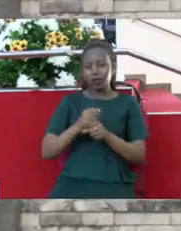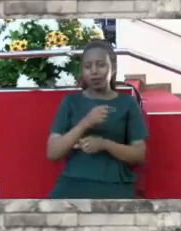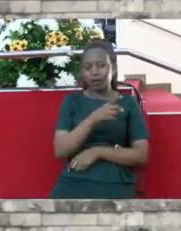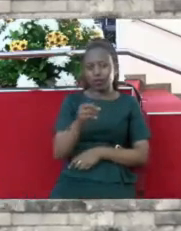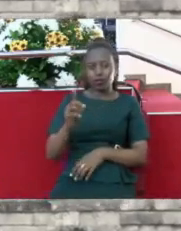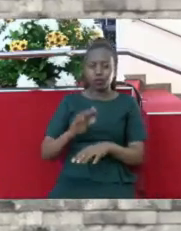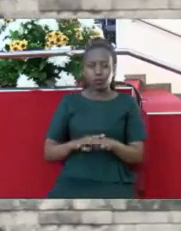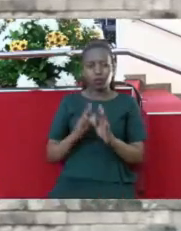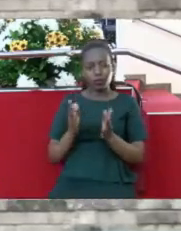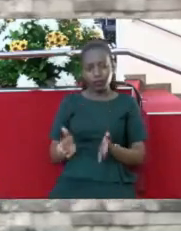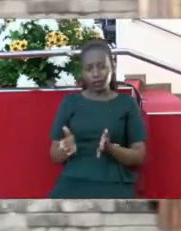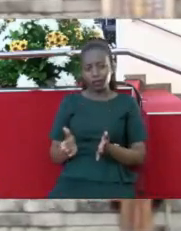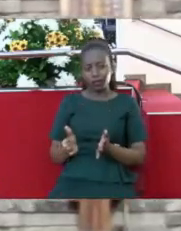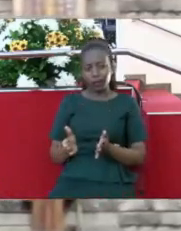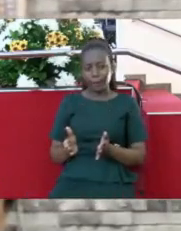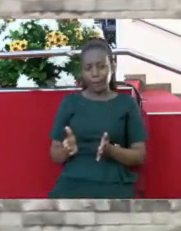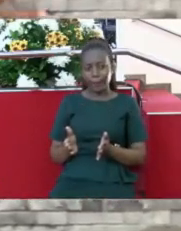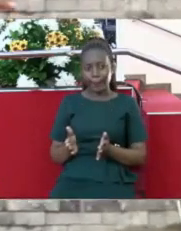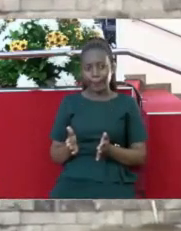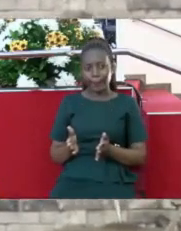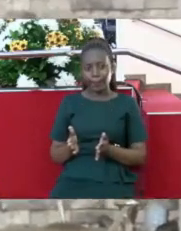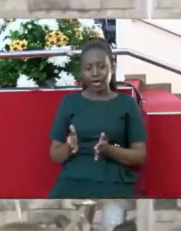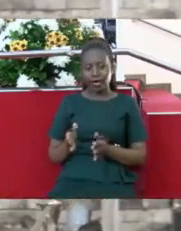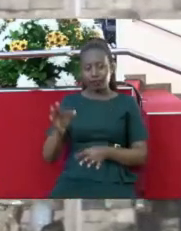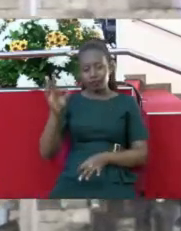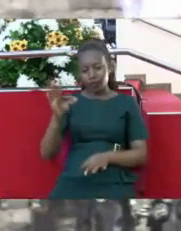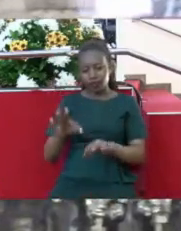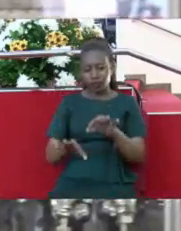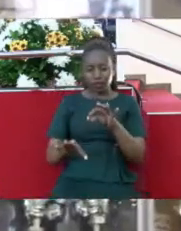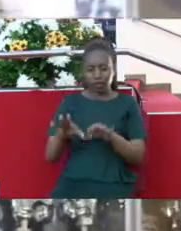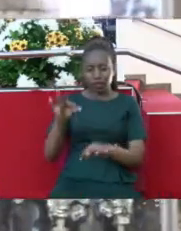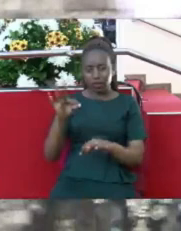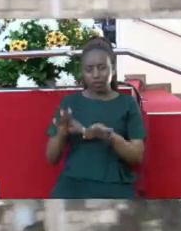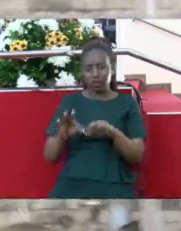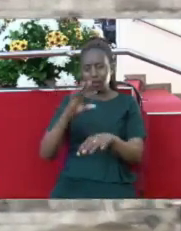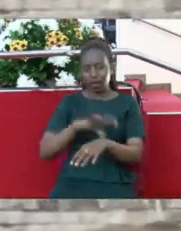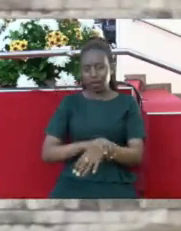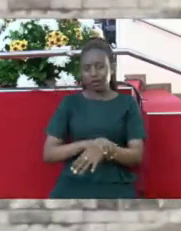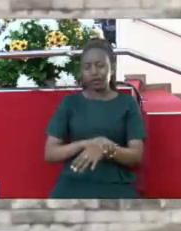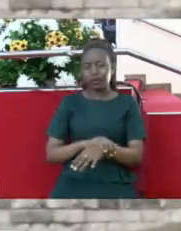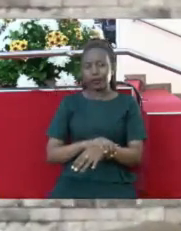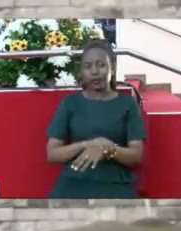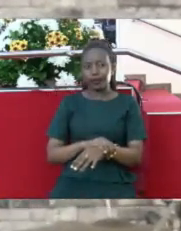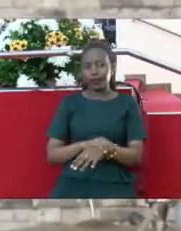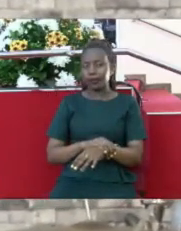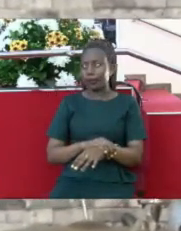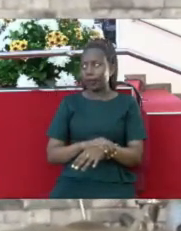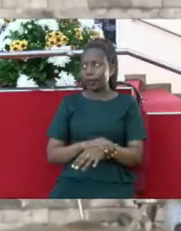Now justification comes from justice. Kufanyika haki inatoka. When you talk about justice, we are